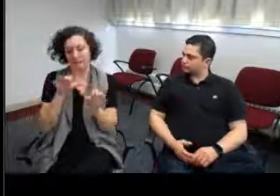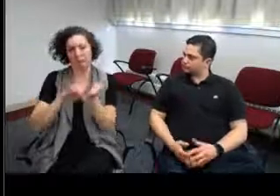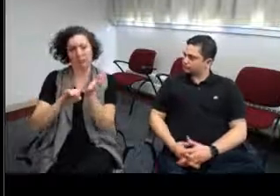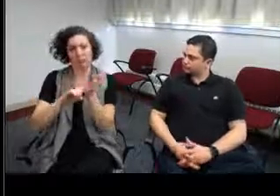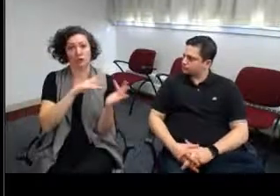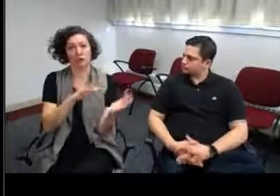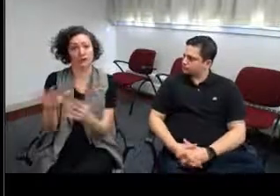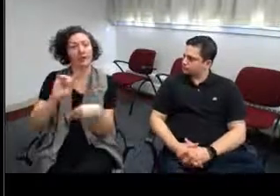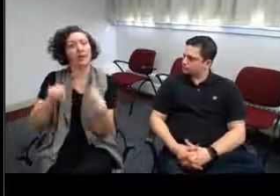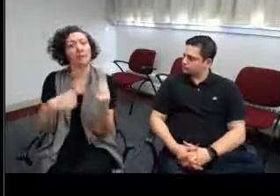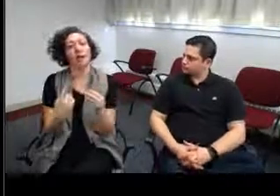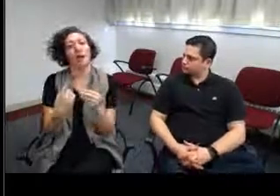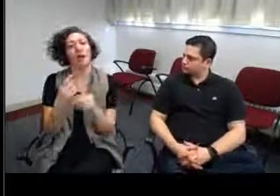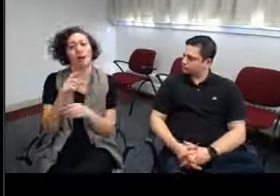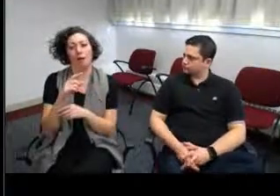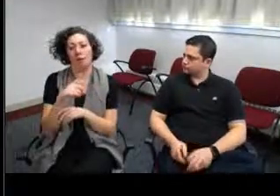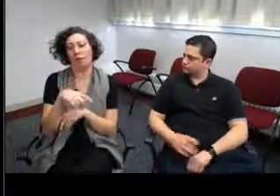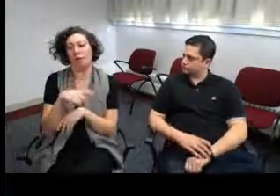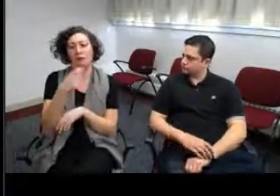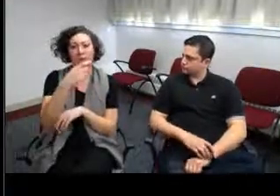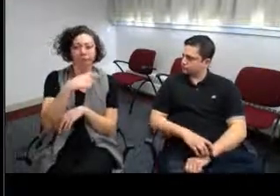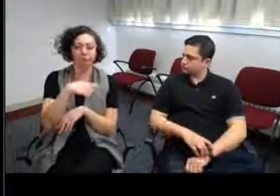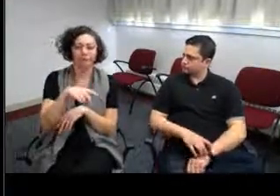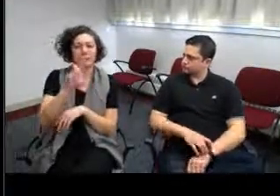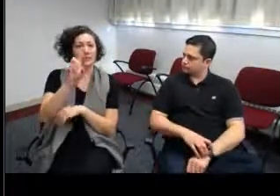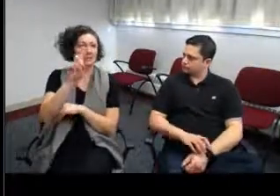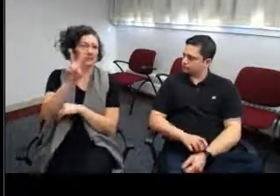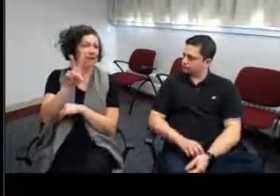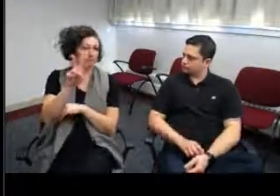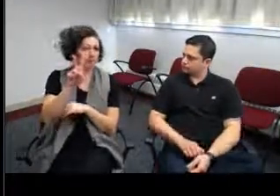when I was in graduate school, I did a research study about